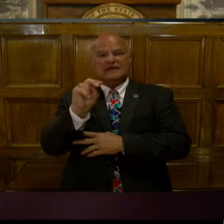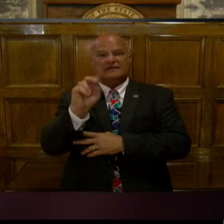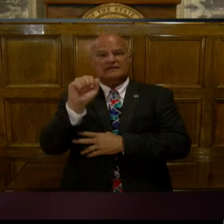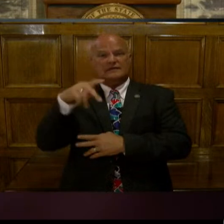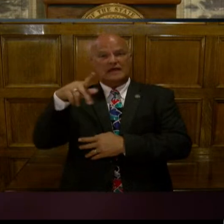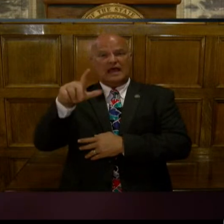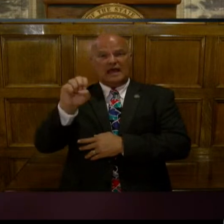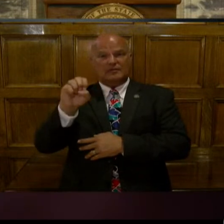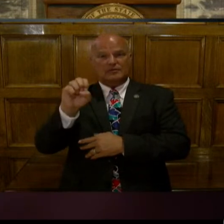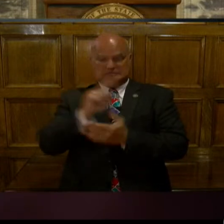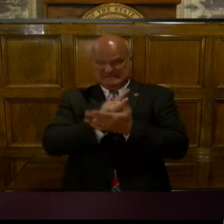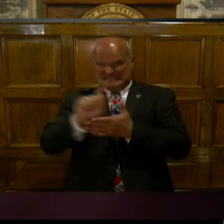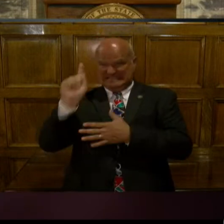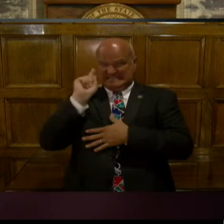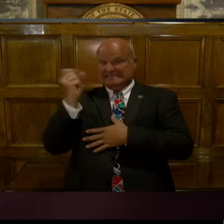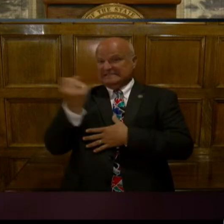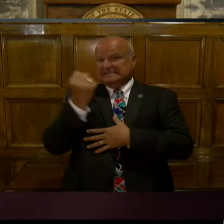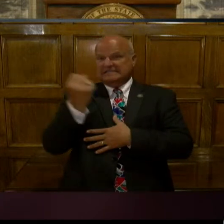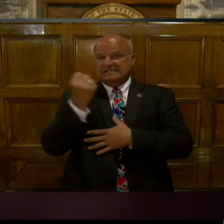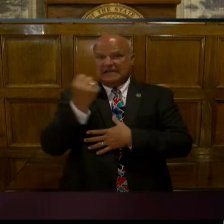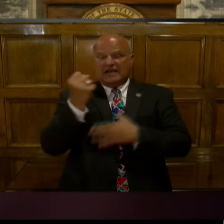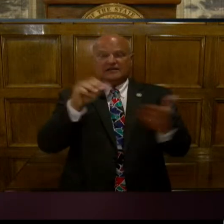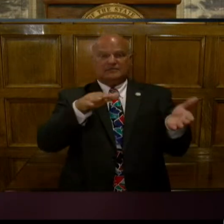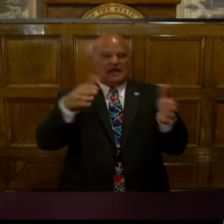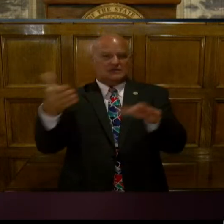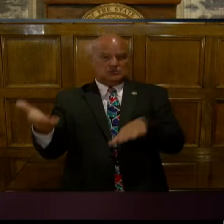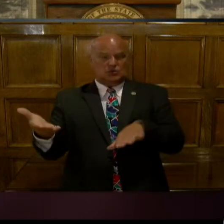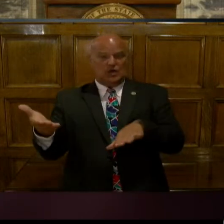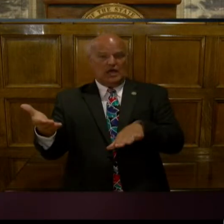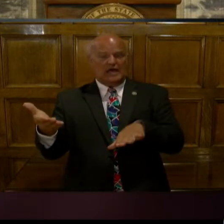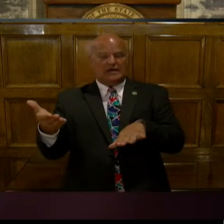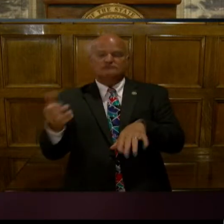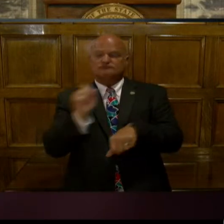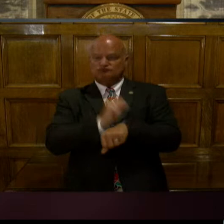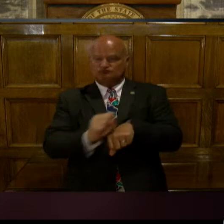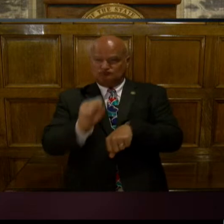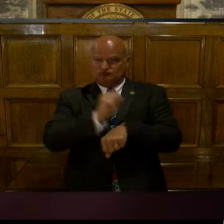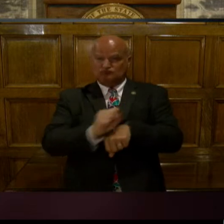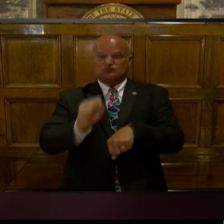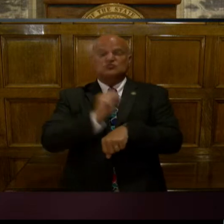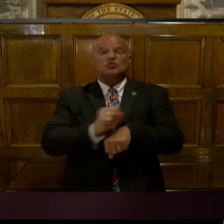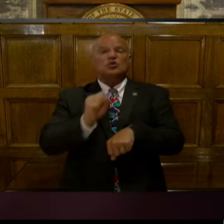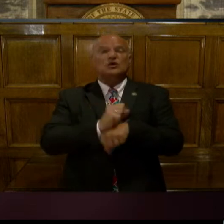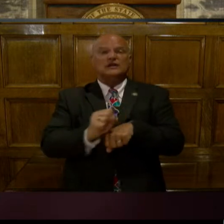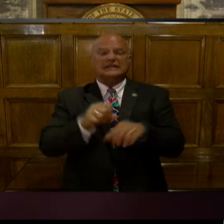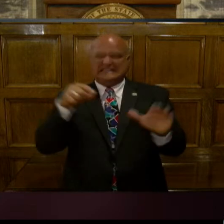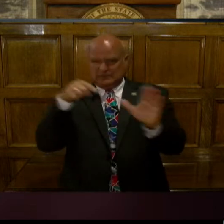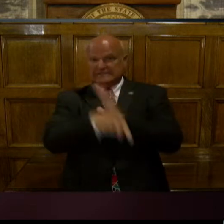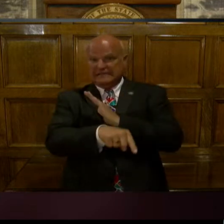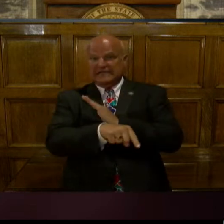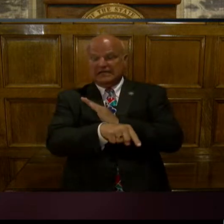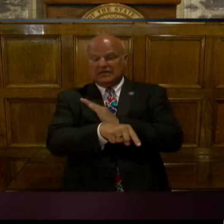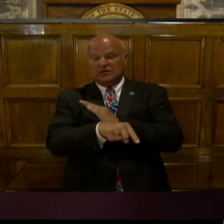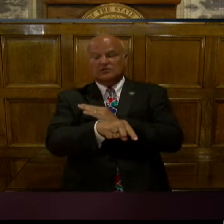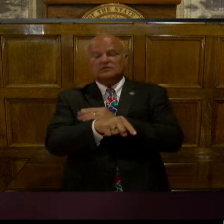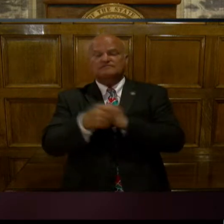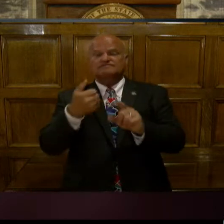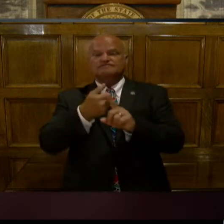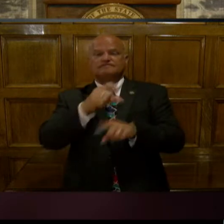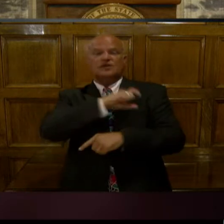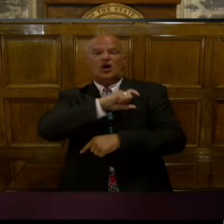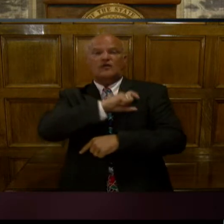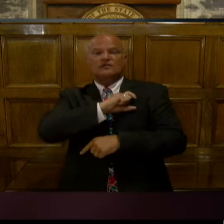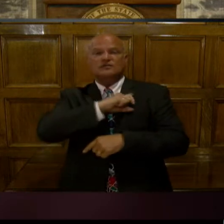last Saturday passed away in the line of duty. He was killed in the line of duty. He's an officer at